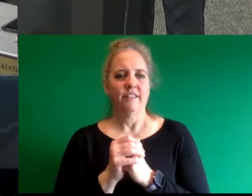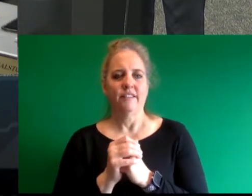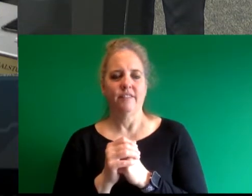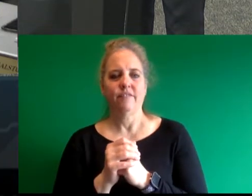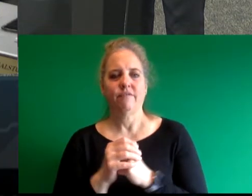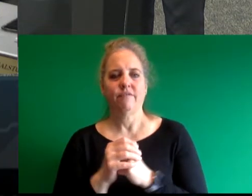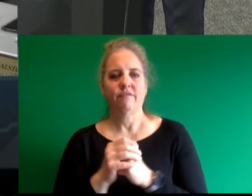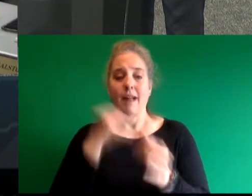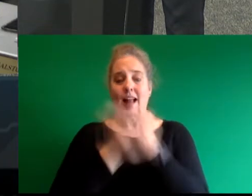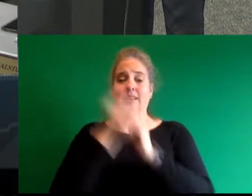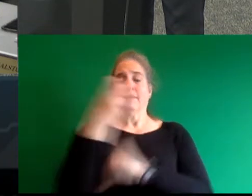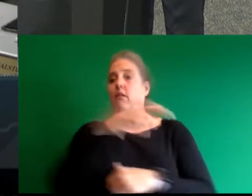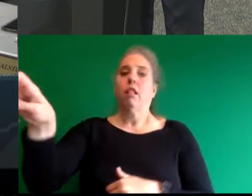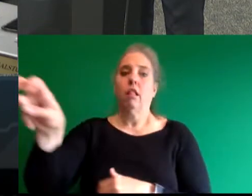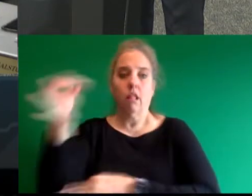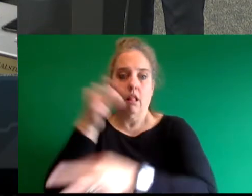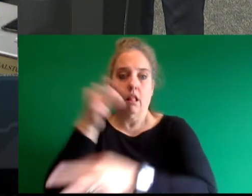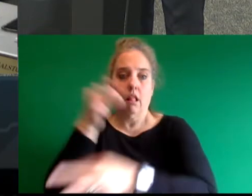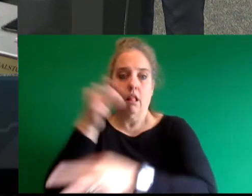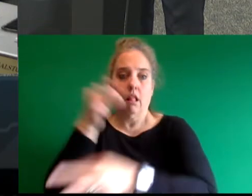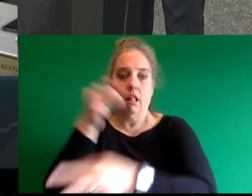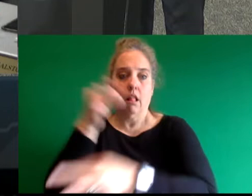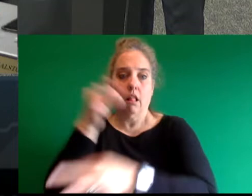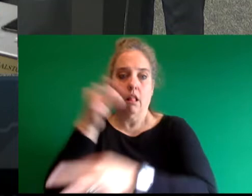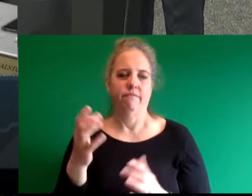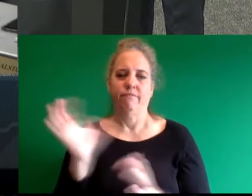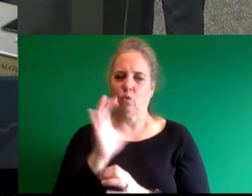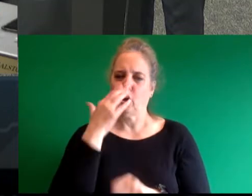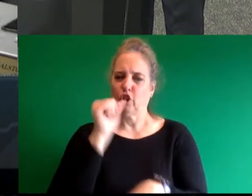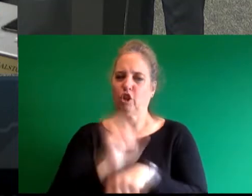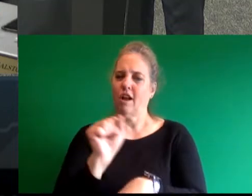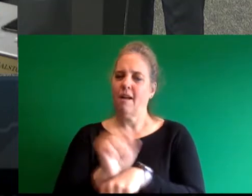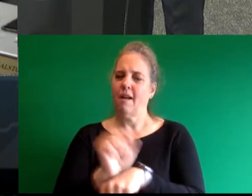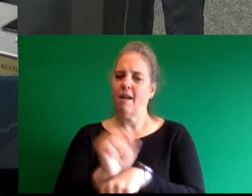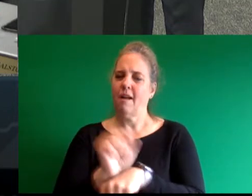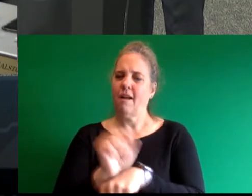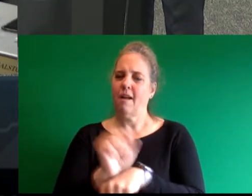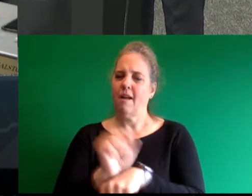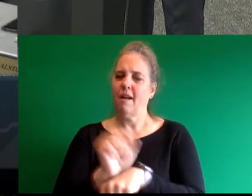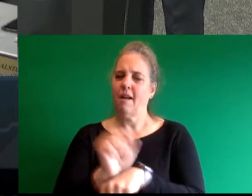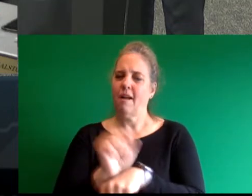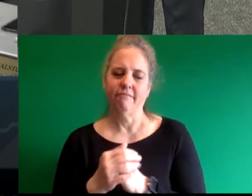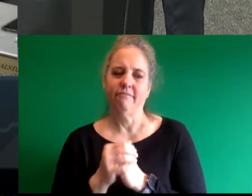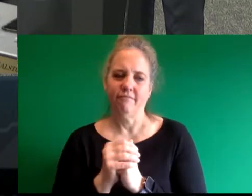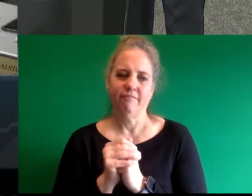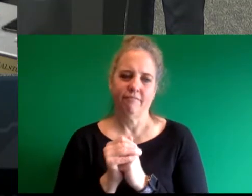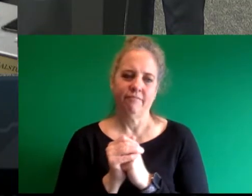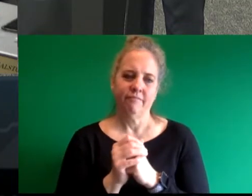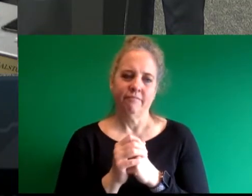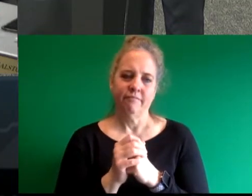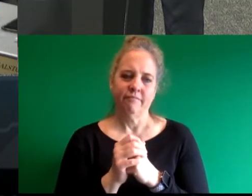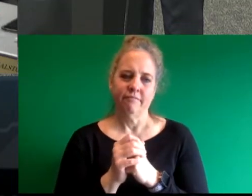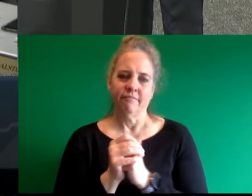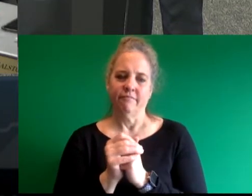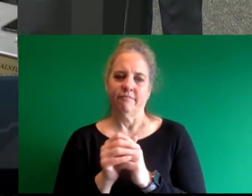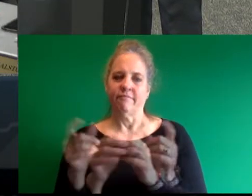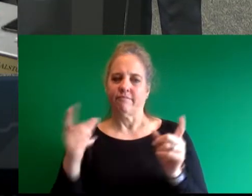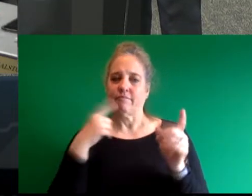that you and your team and the rest of the public health team did a great job in making sure that we